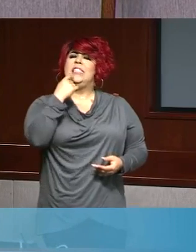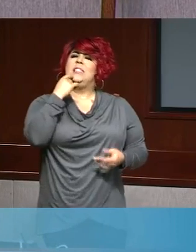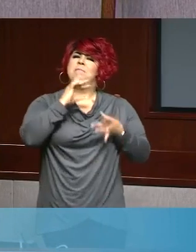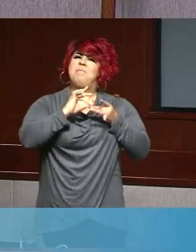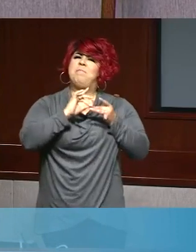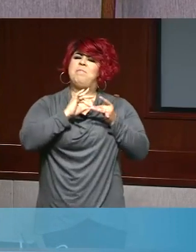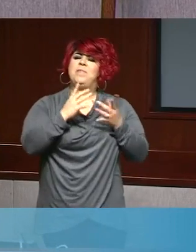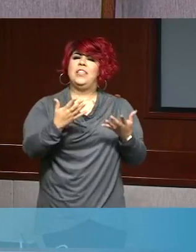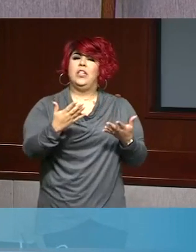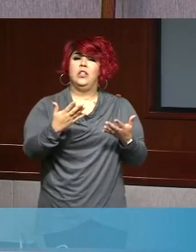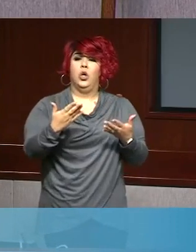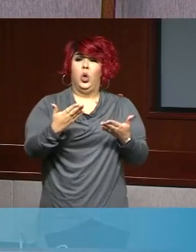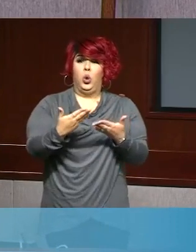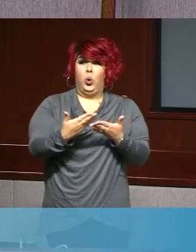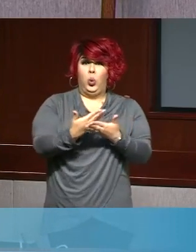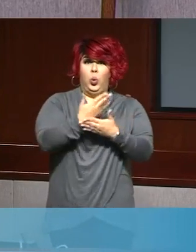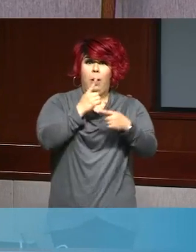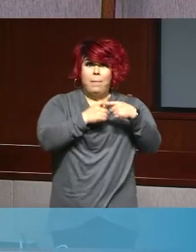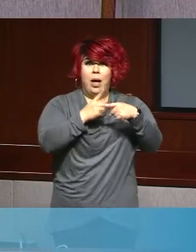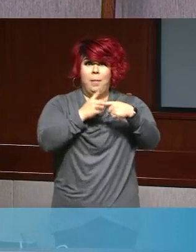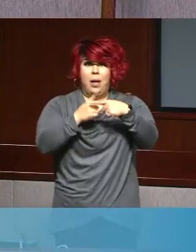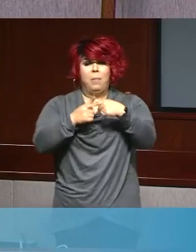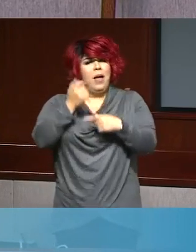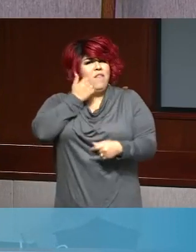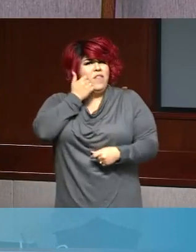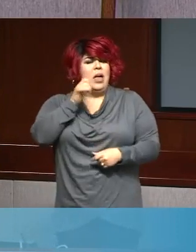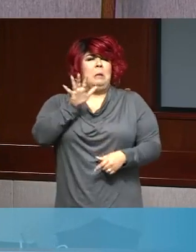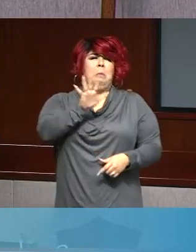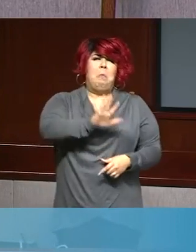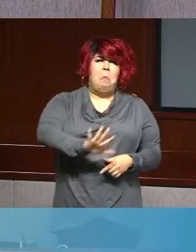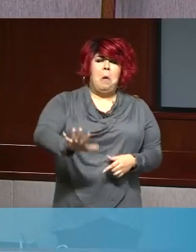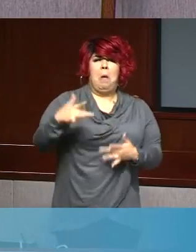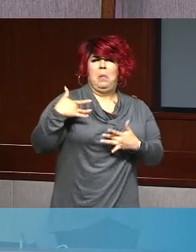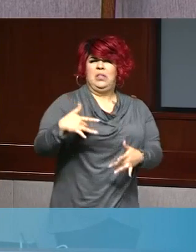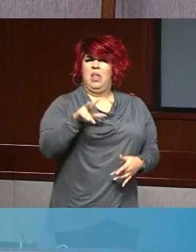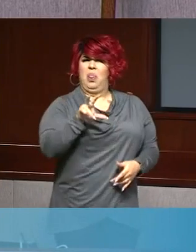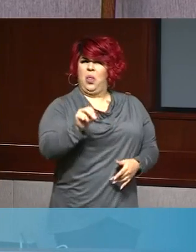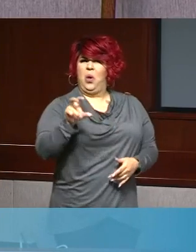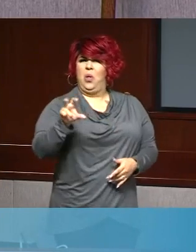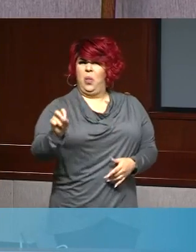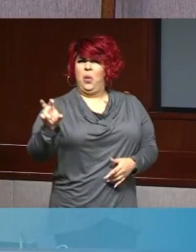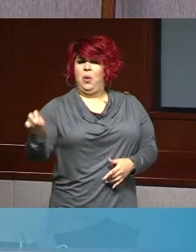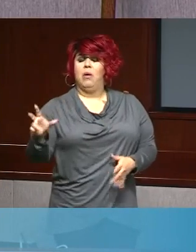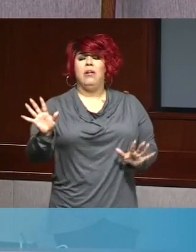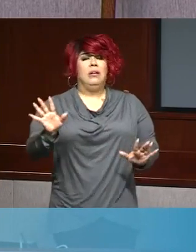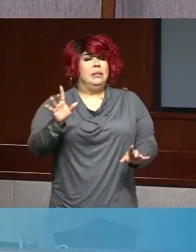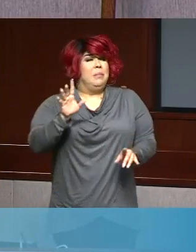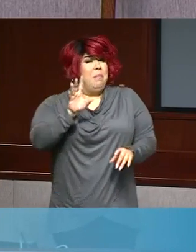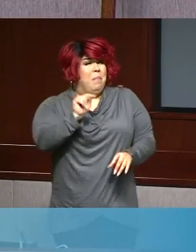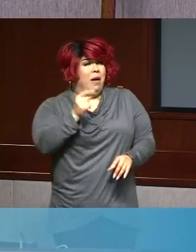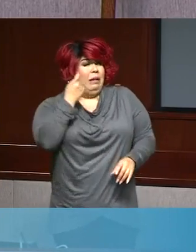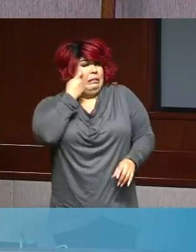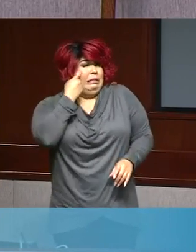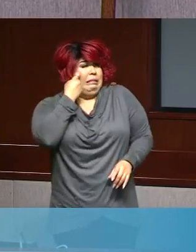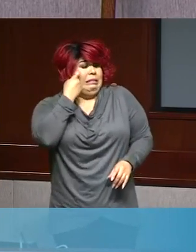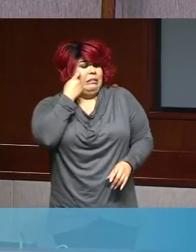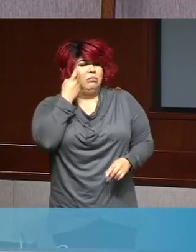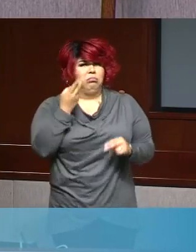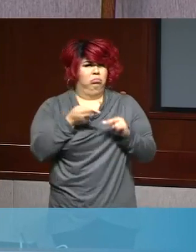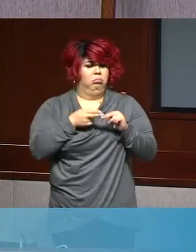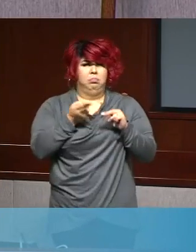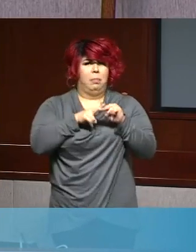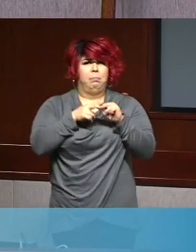new cases per day is around 30, but it seems in recent days that number has